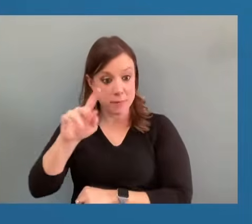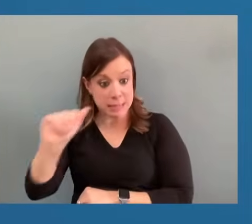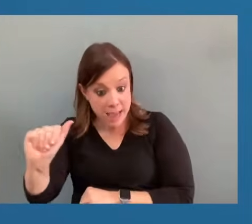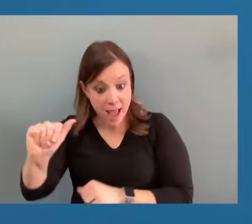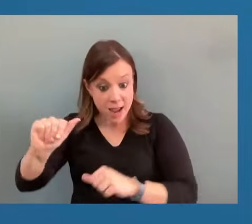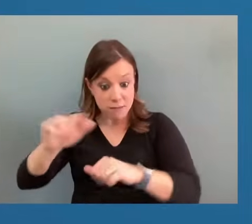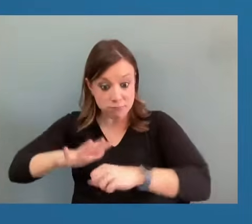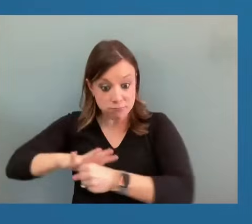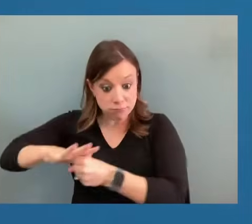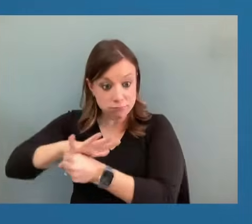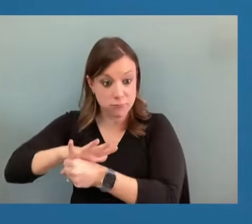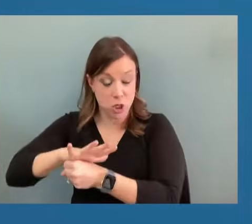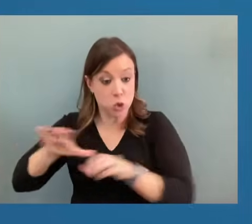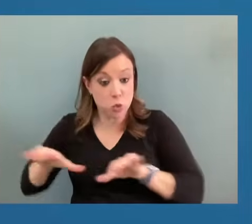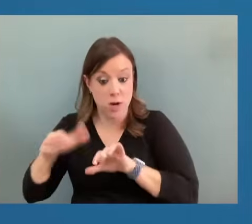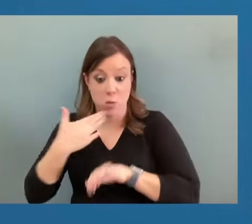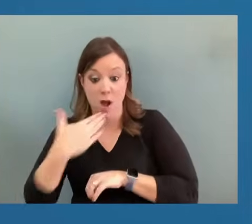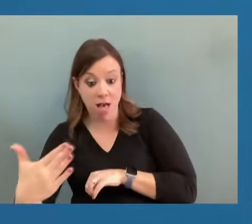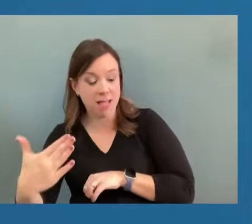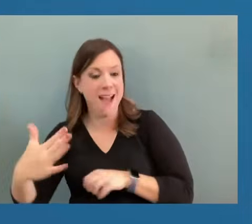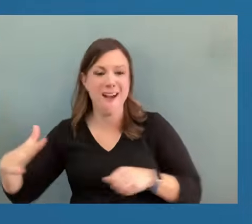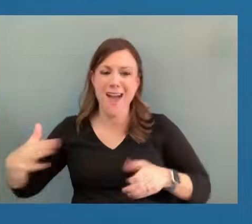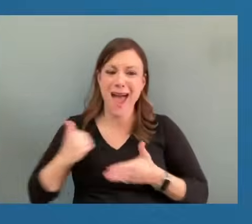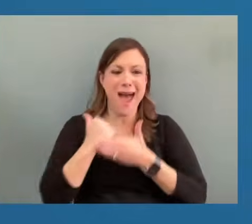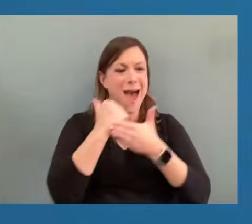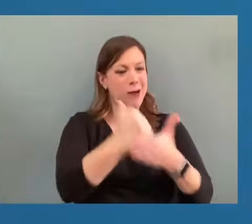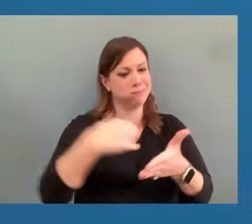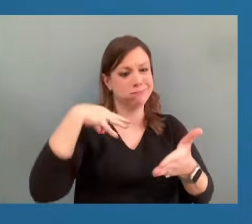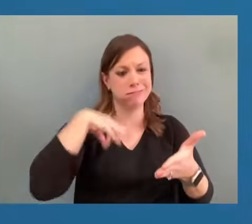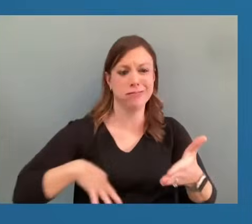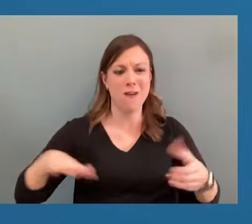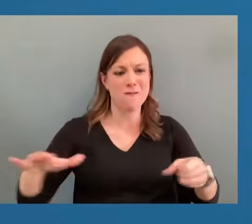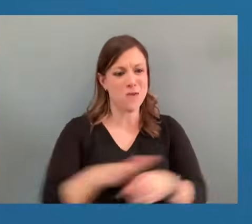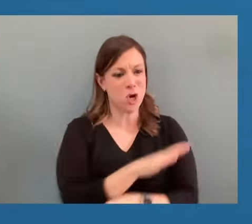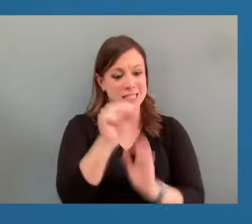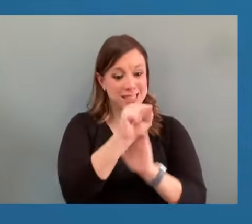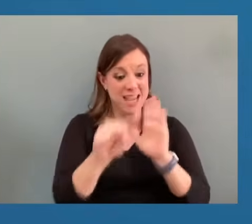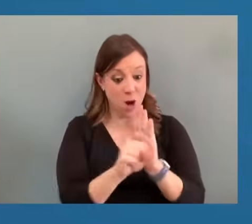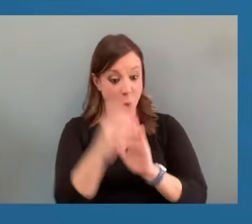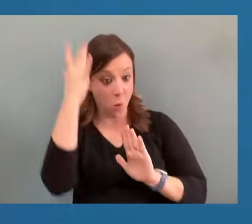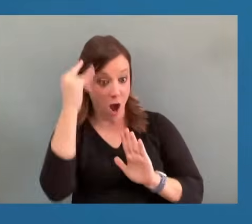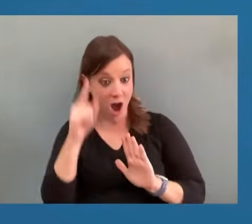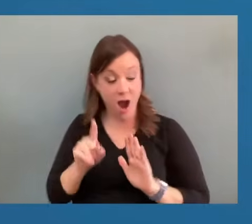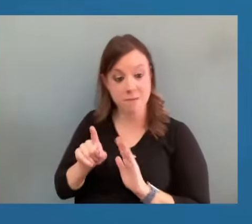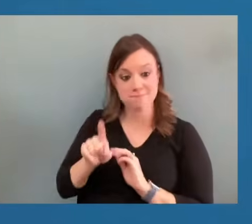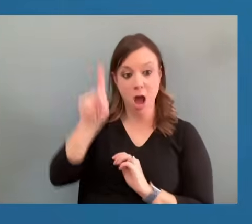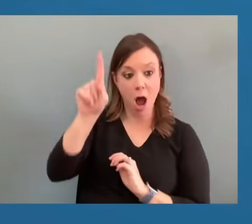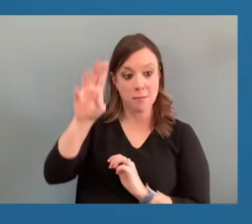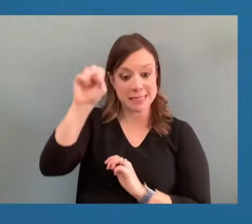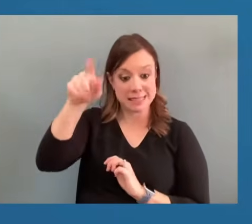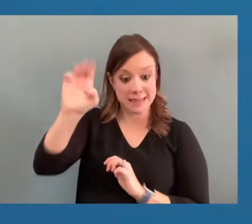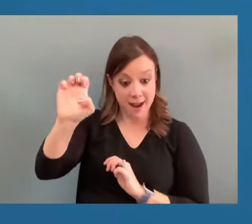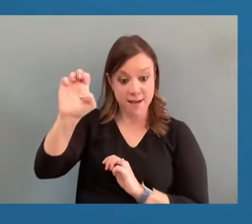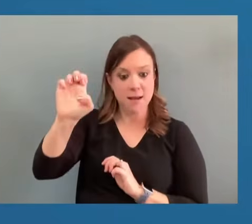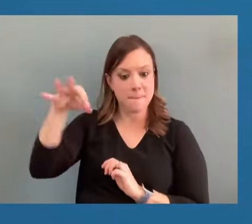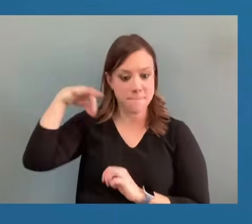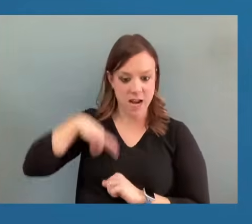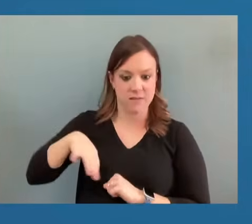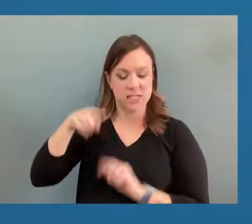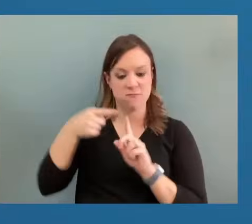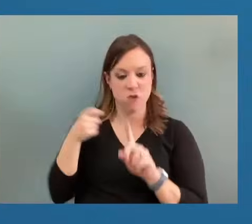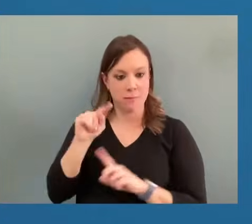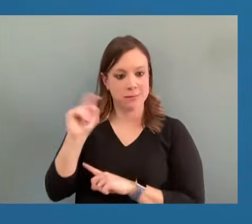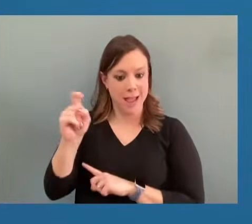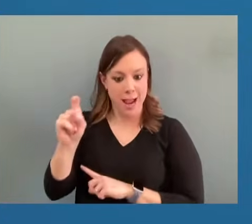state. That's because upstate residents benefit from the tax revenue generated here that supports statewide government